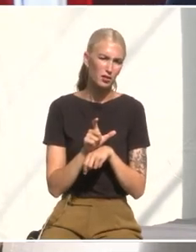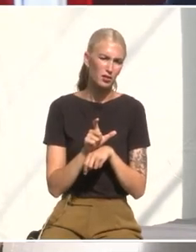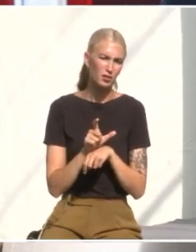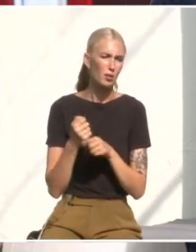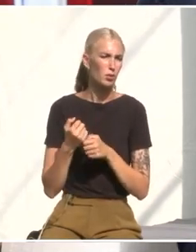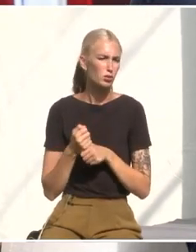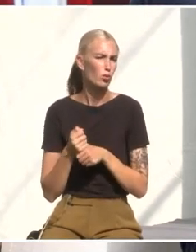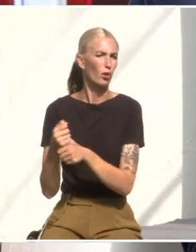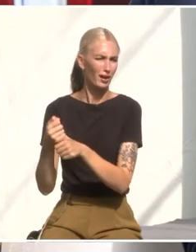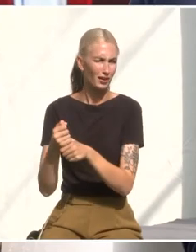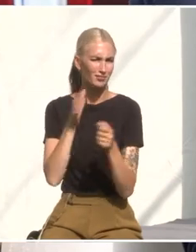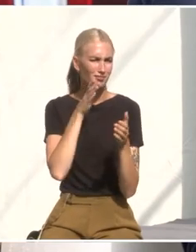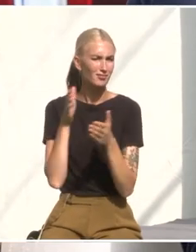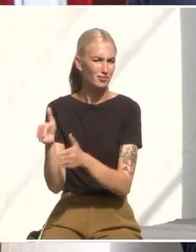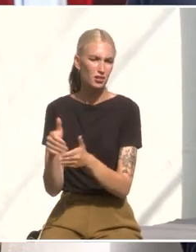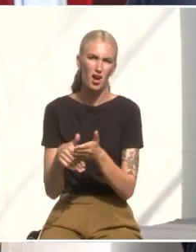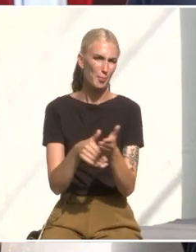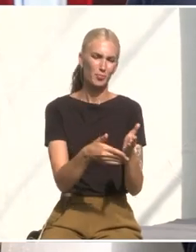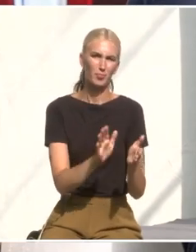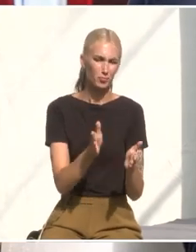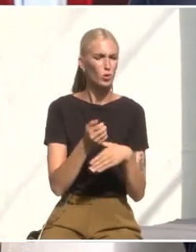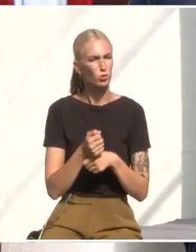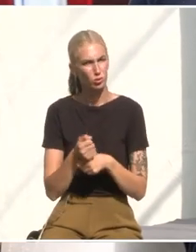the support bit.